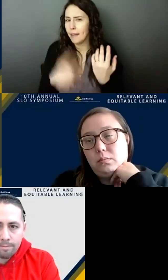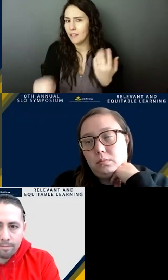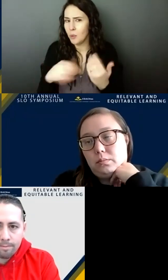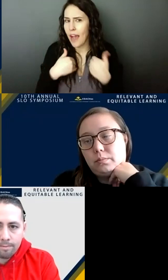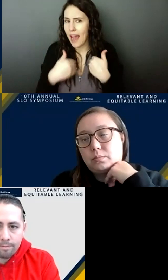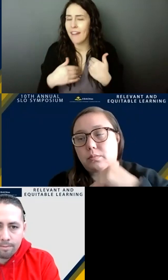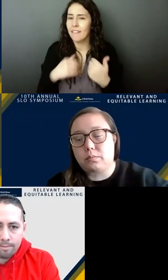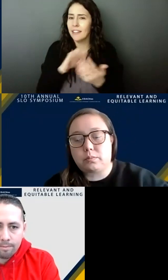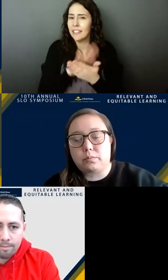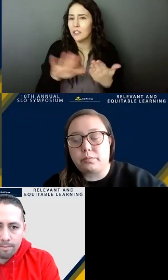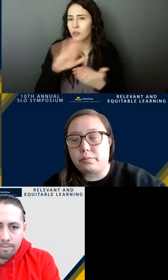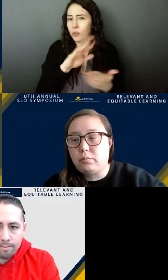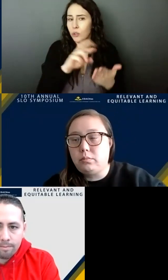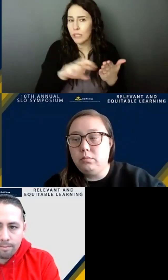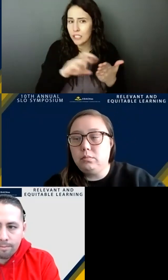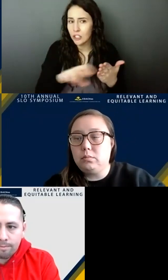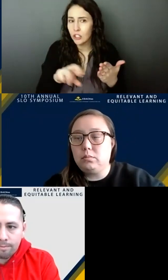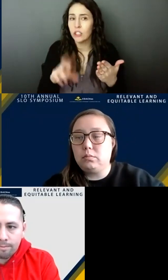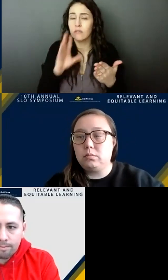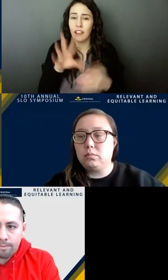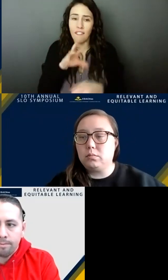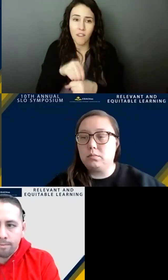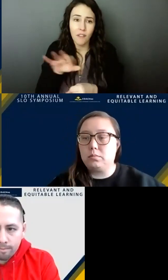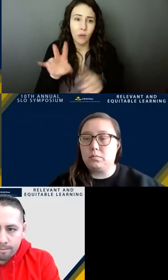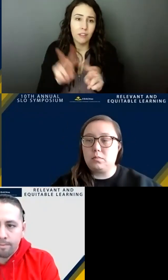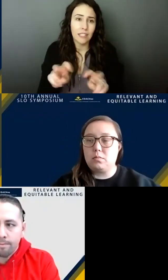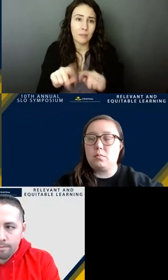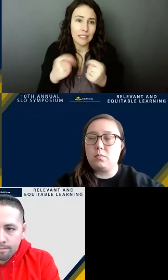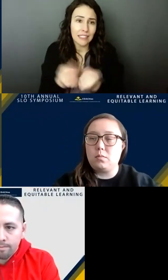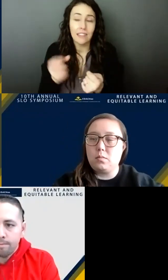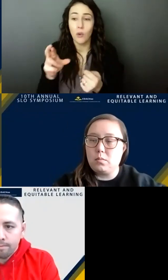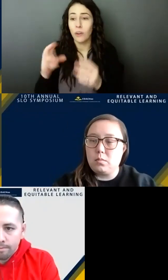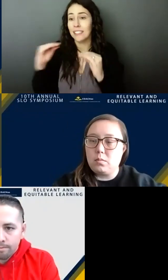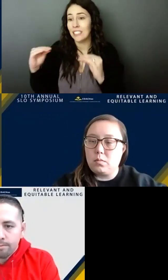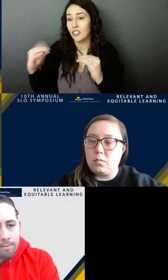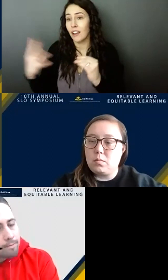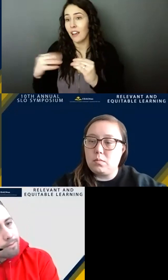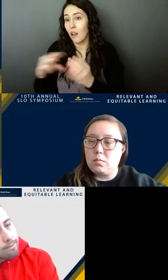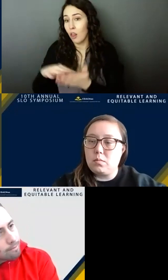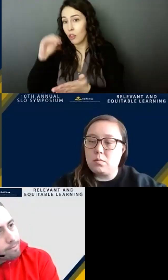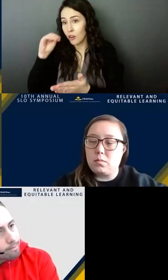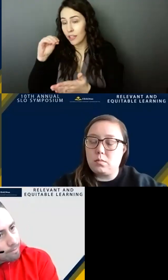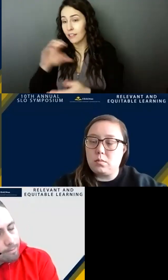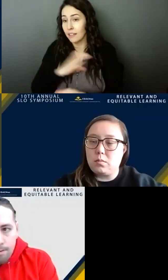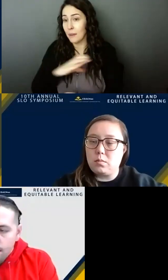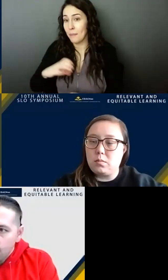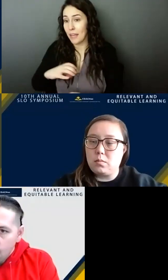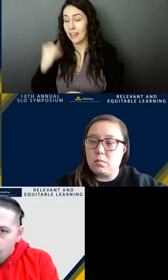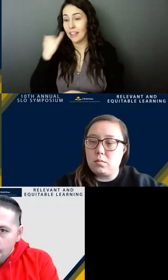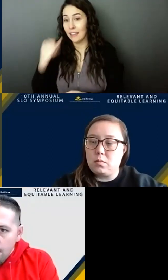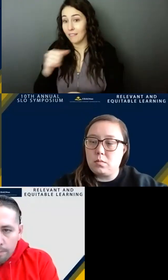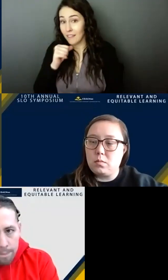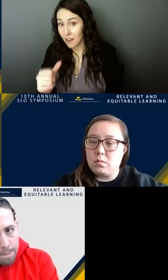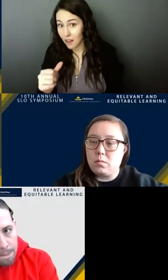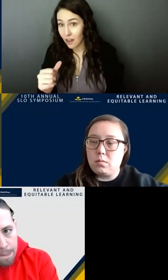that are sitting in on your assessment teams or on your teaching and learning committees, but if not, I think that's a really great thing